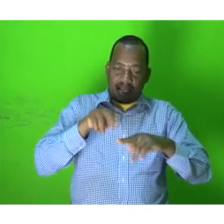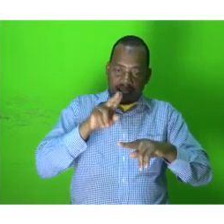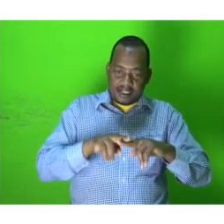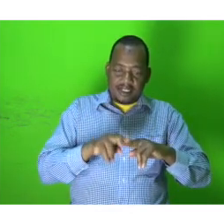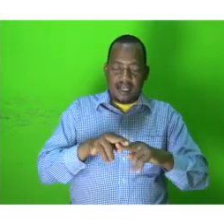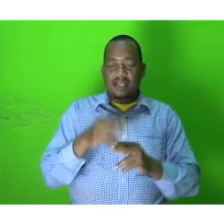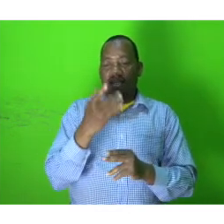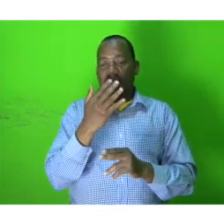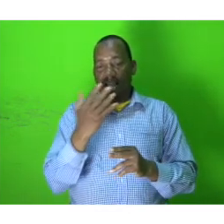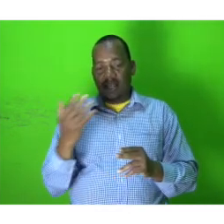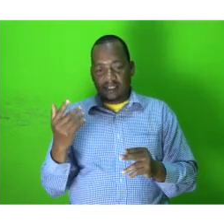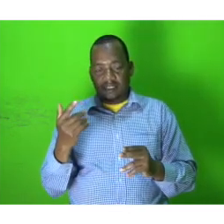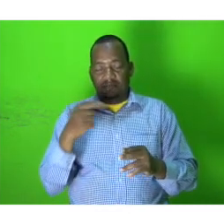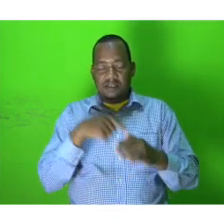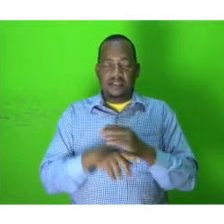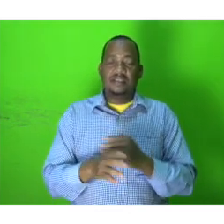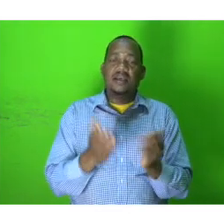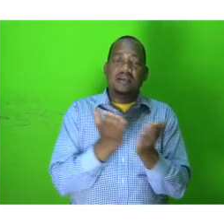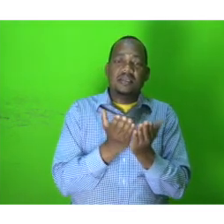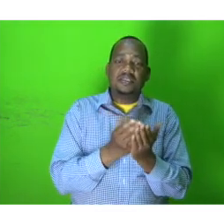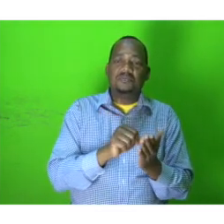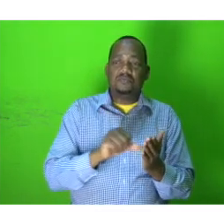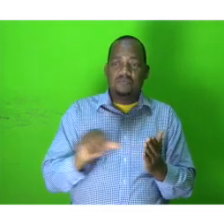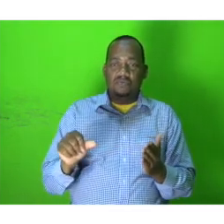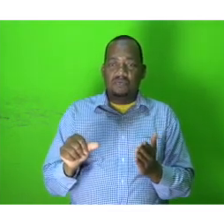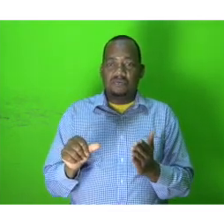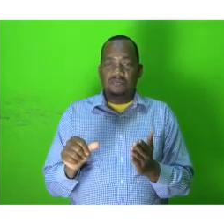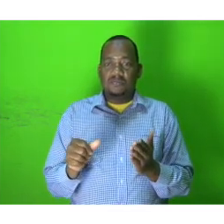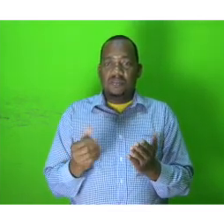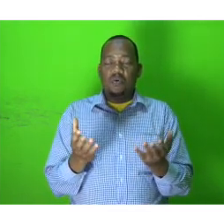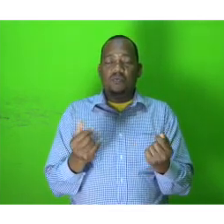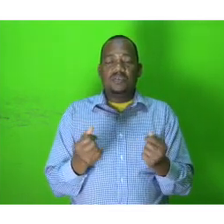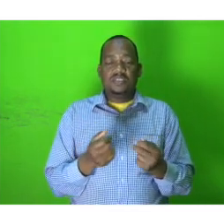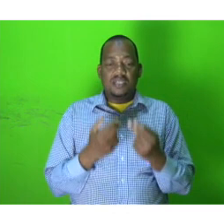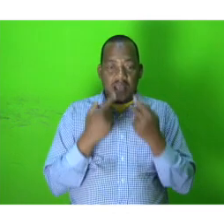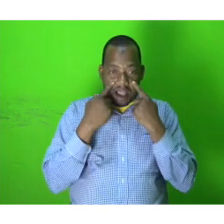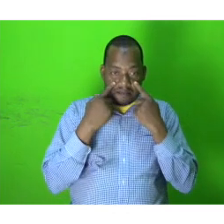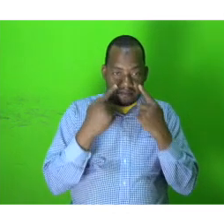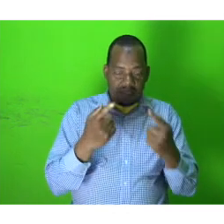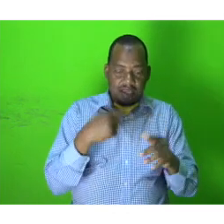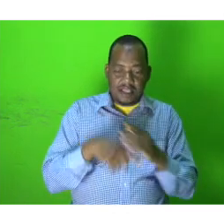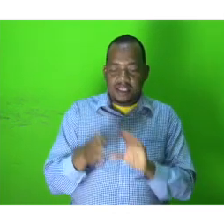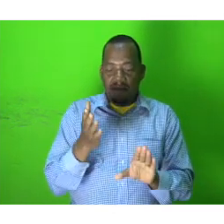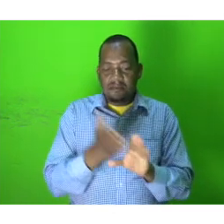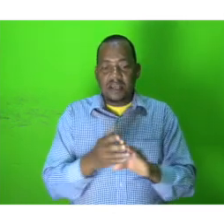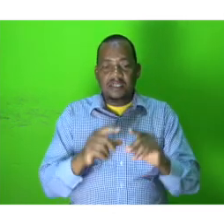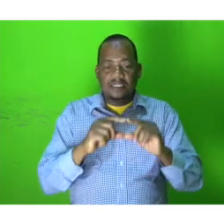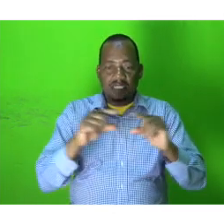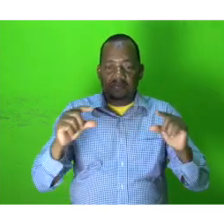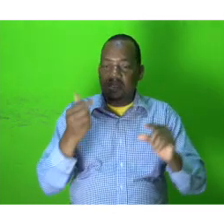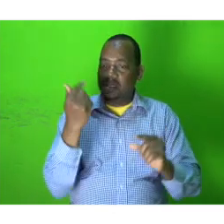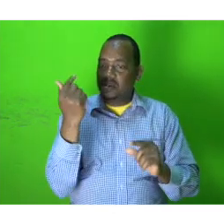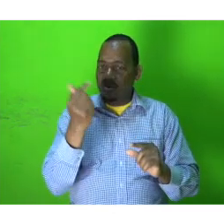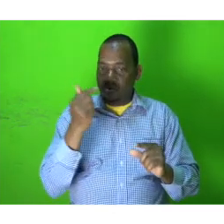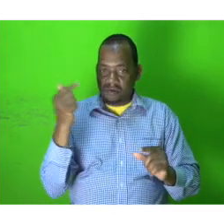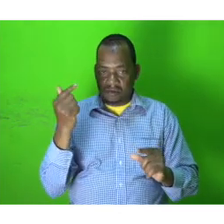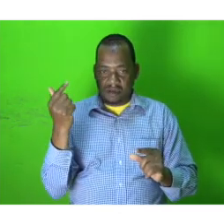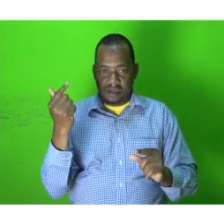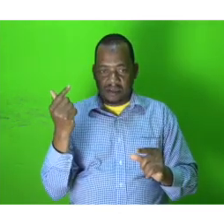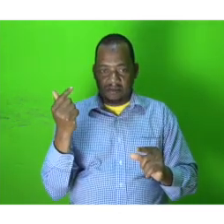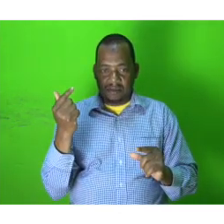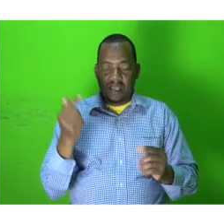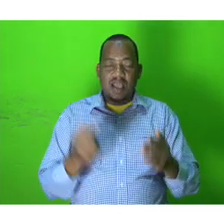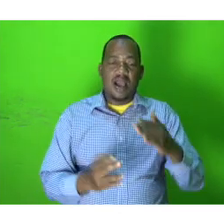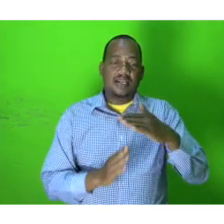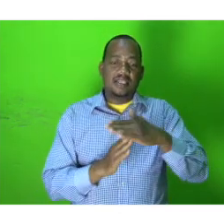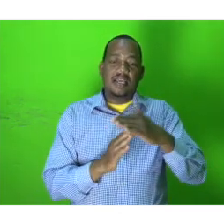entering items in the cash book which appear in a bank statement only. And